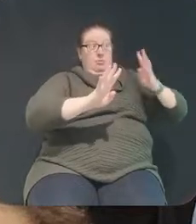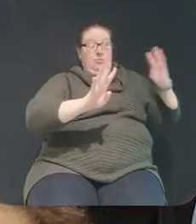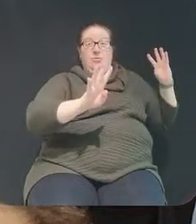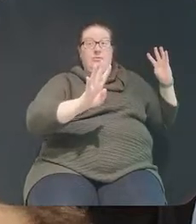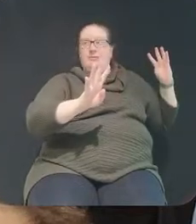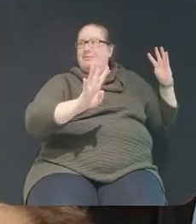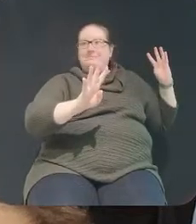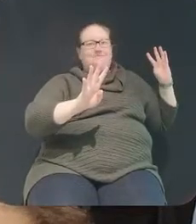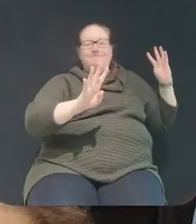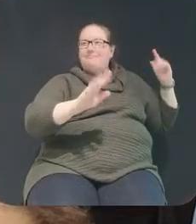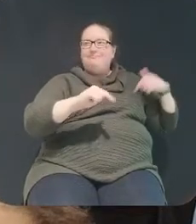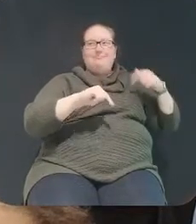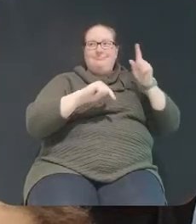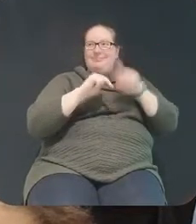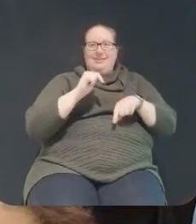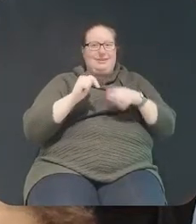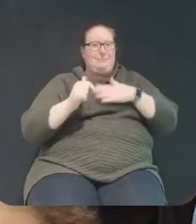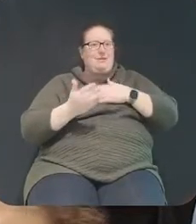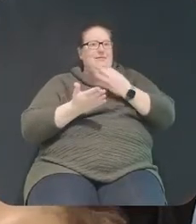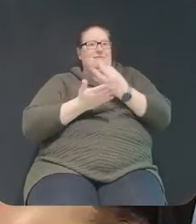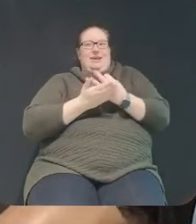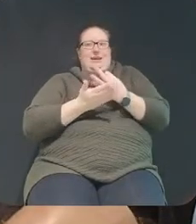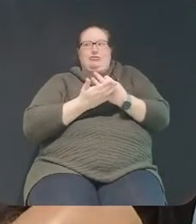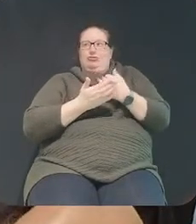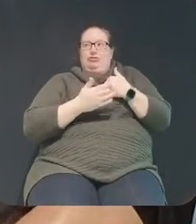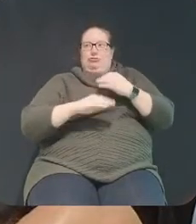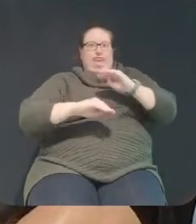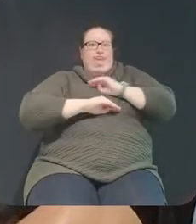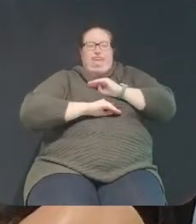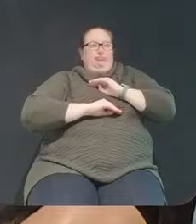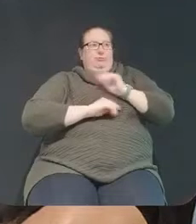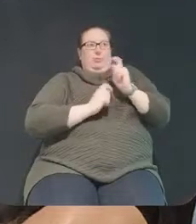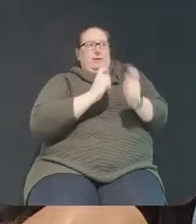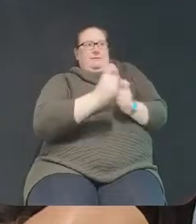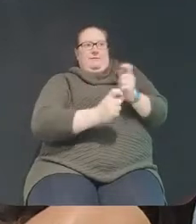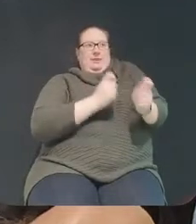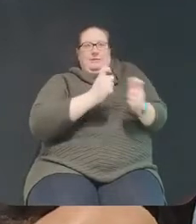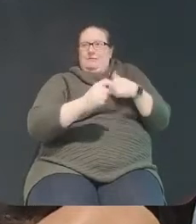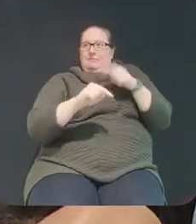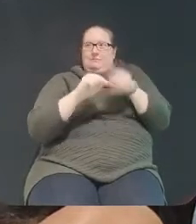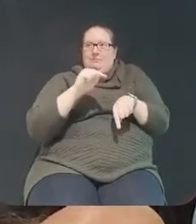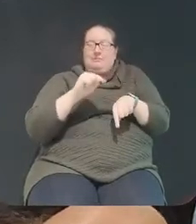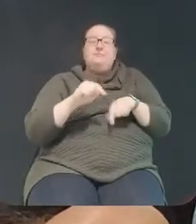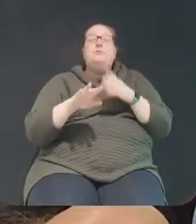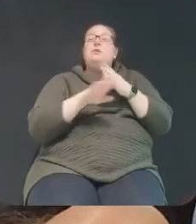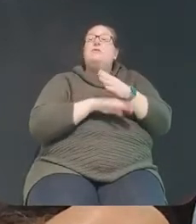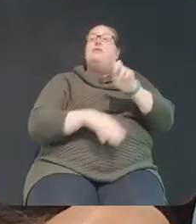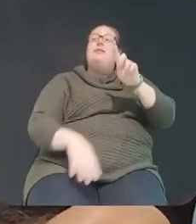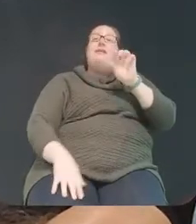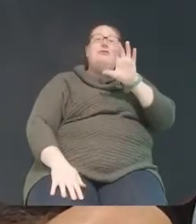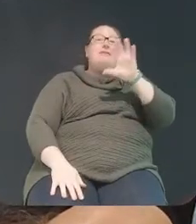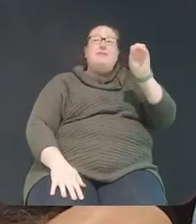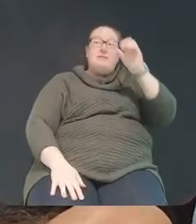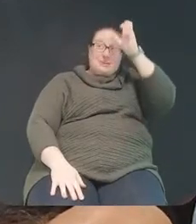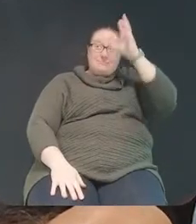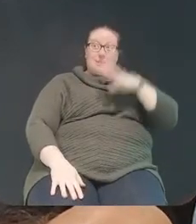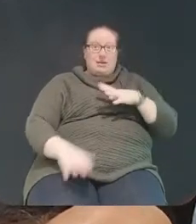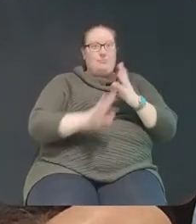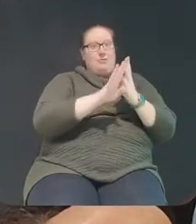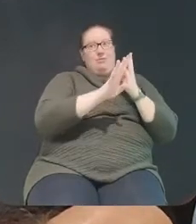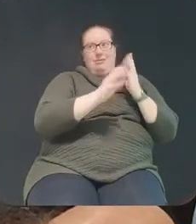proportions that it is now beyond my financial capacity to meet the number. Over 150 men were in line this